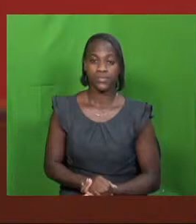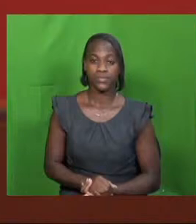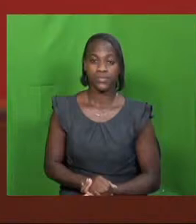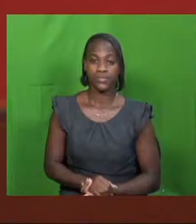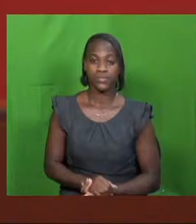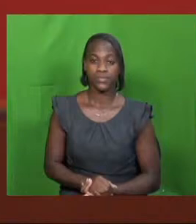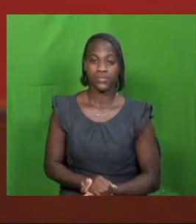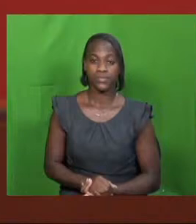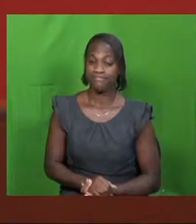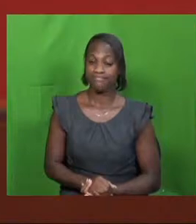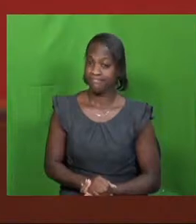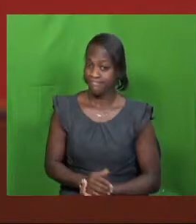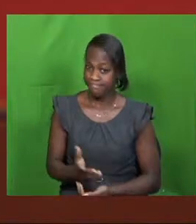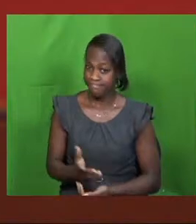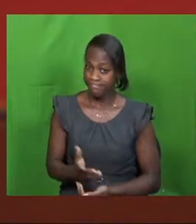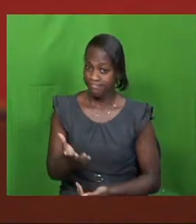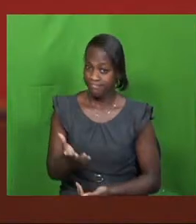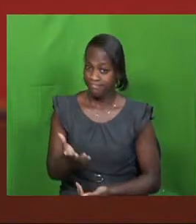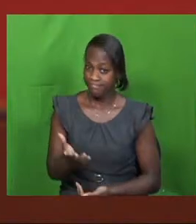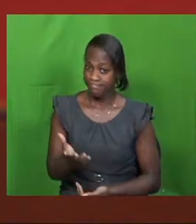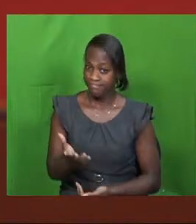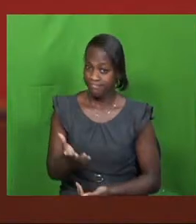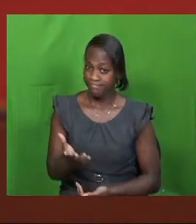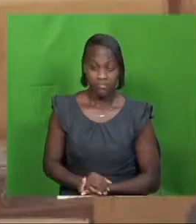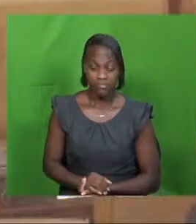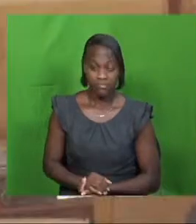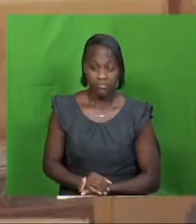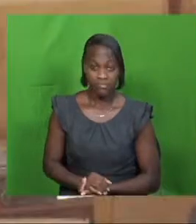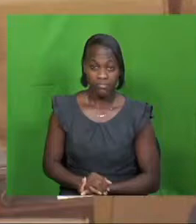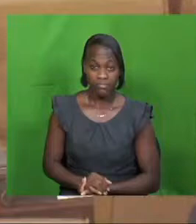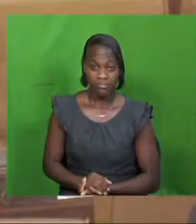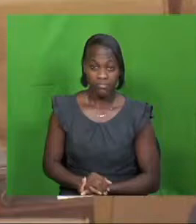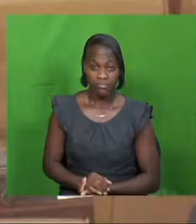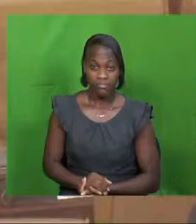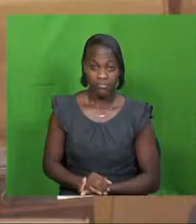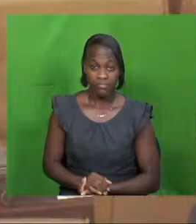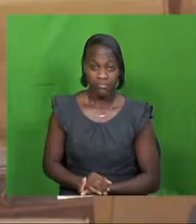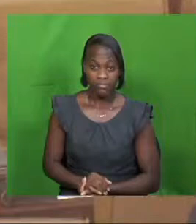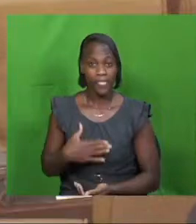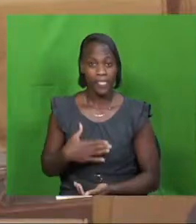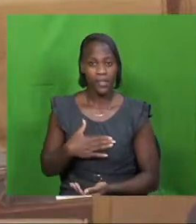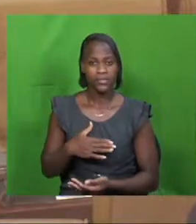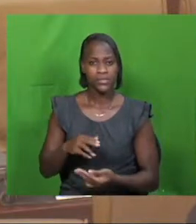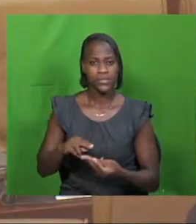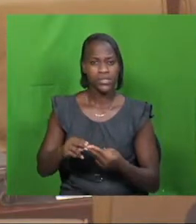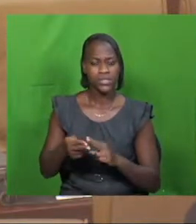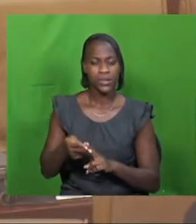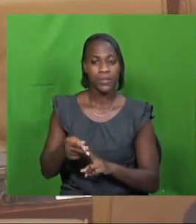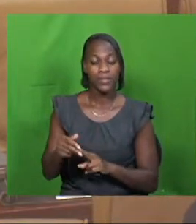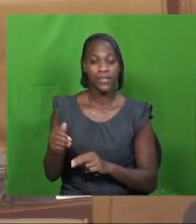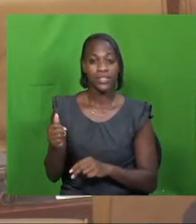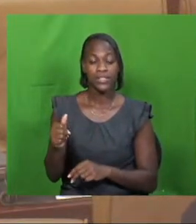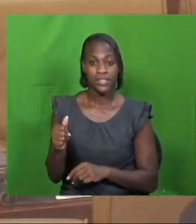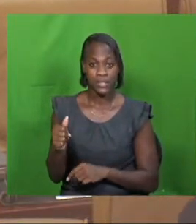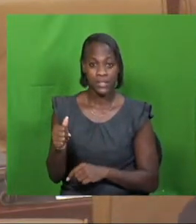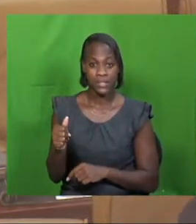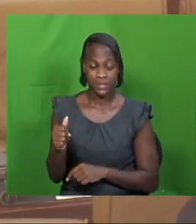Yes, page 14. Right, Mr. Speaker. Item number 10I at page 14.